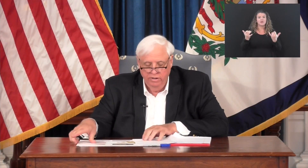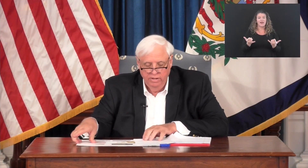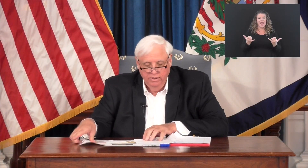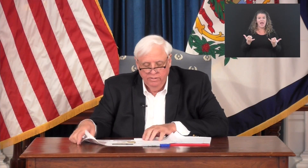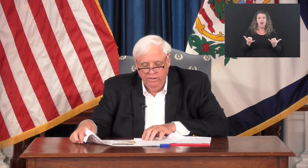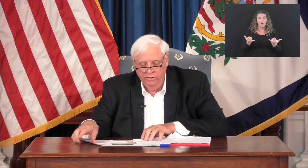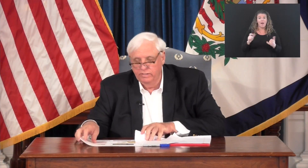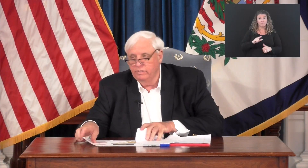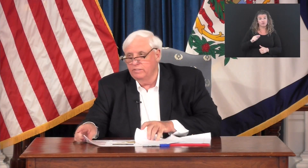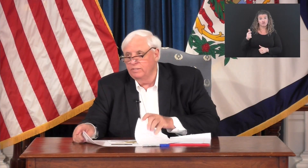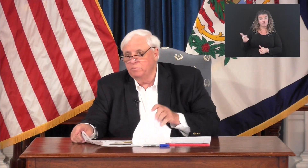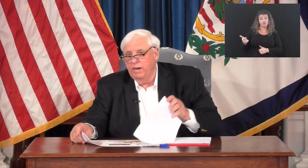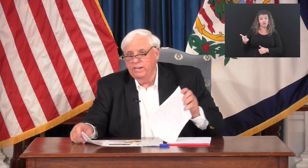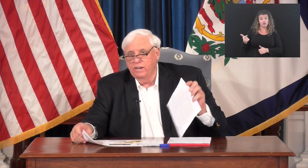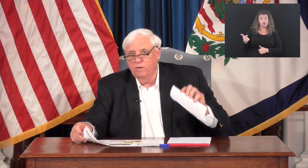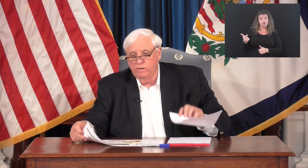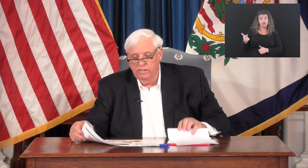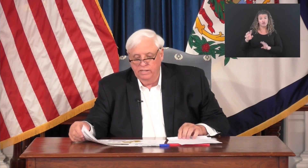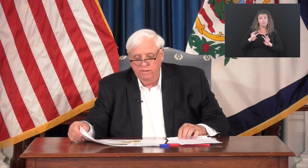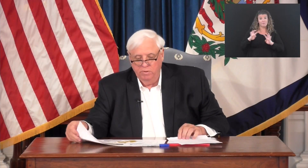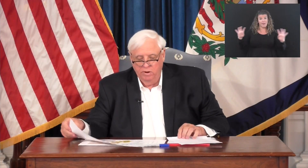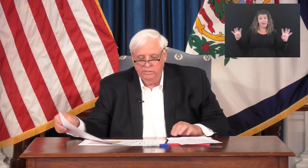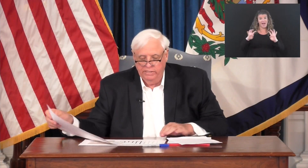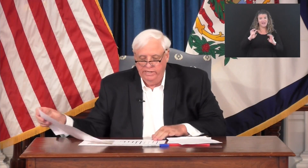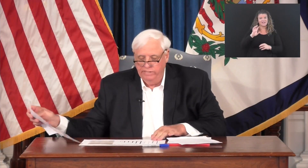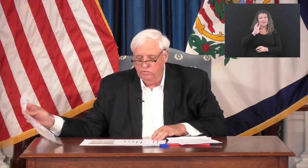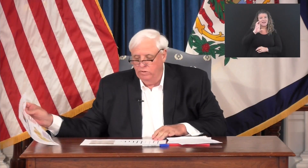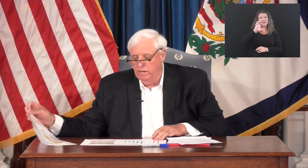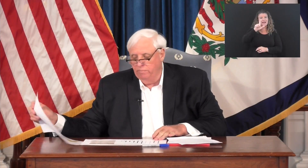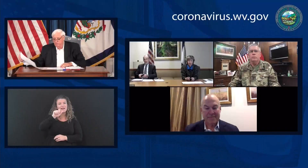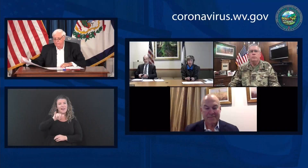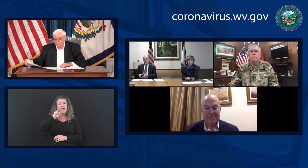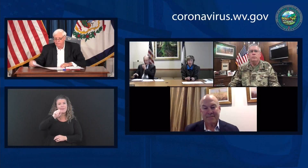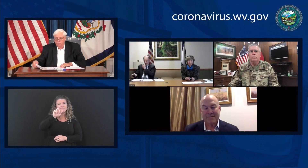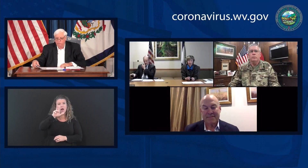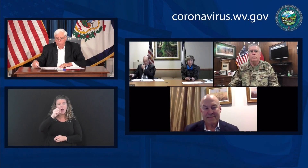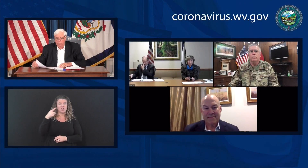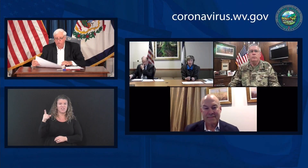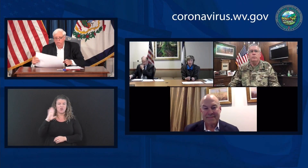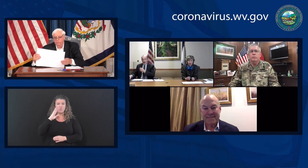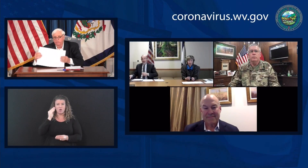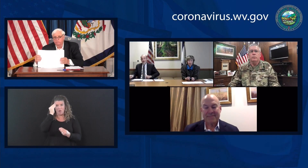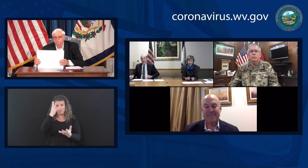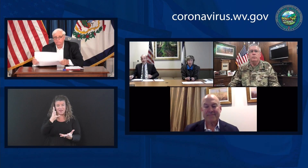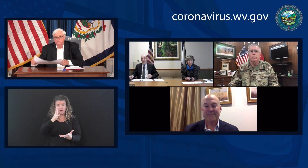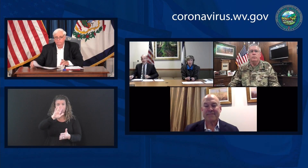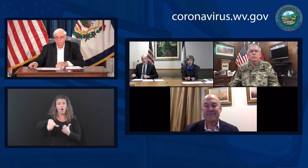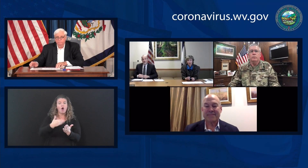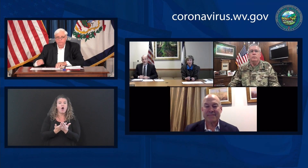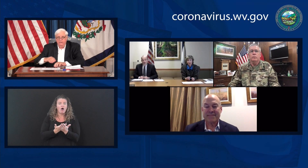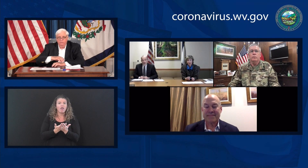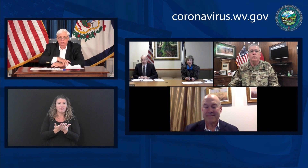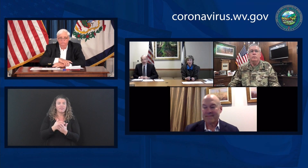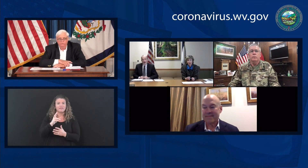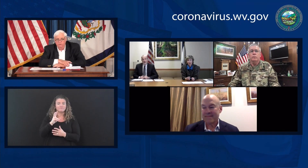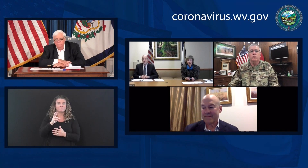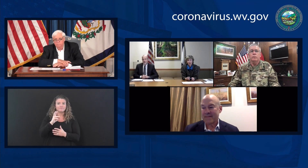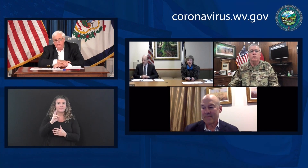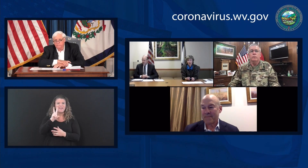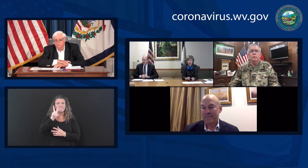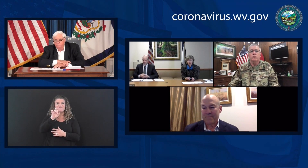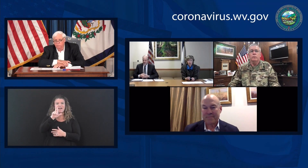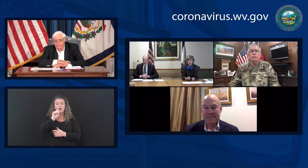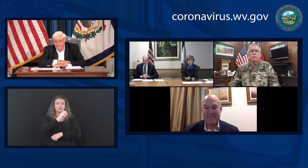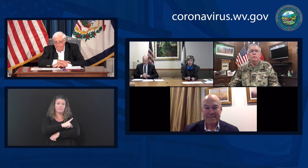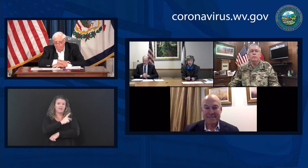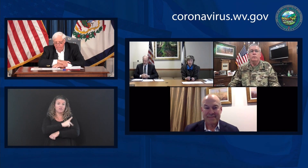turn the mic over to Clay Marsh, and he's going to update you on all the virus